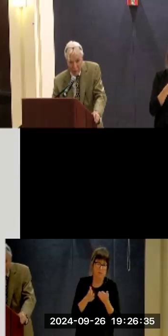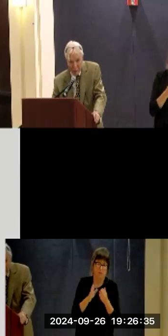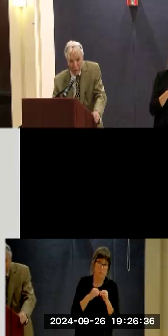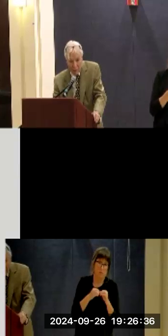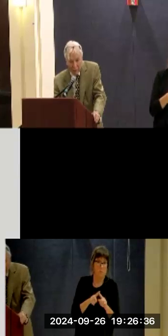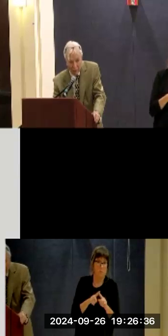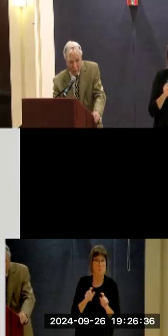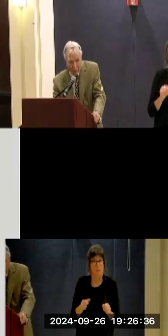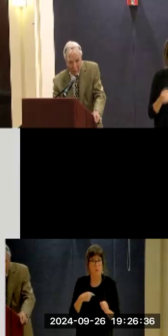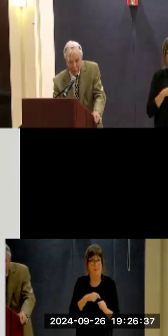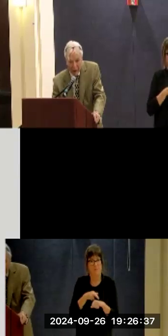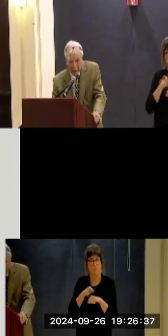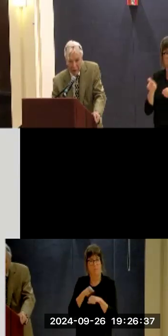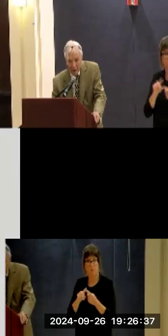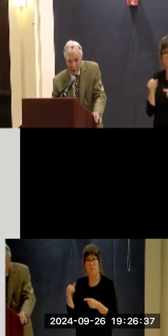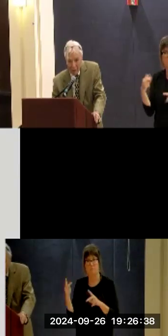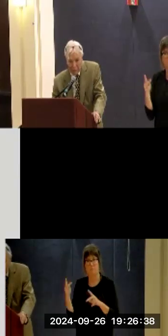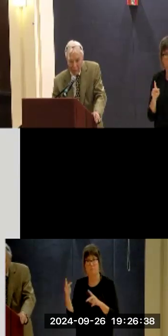able to,